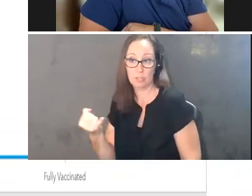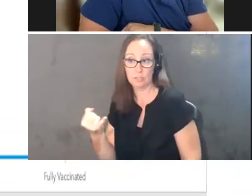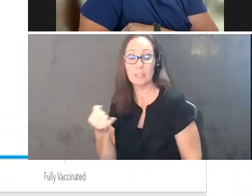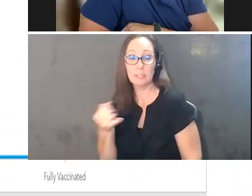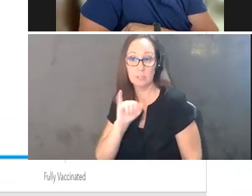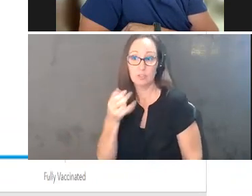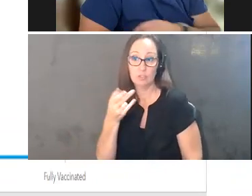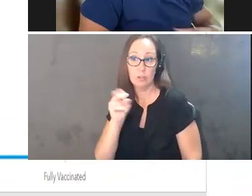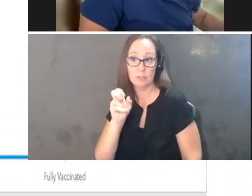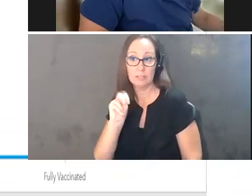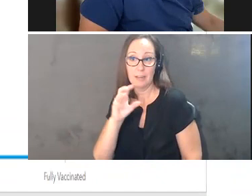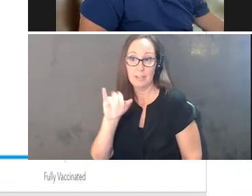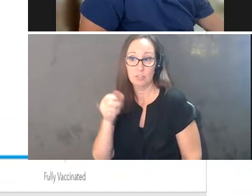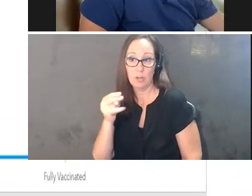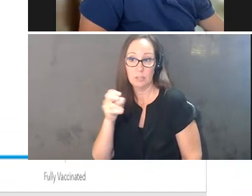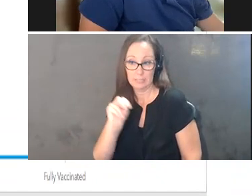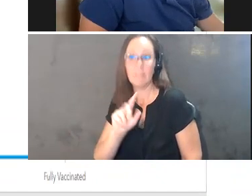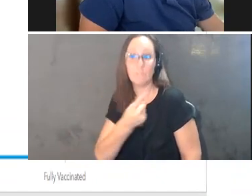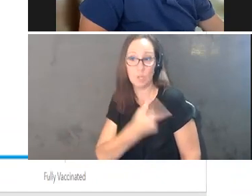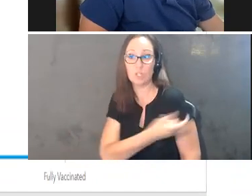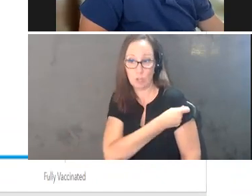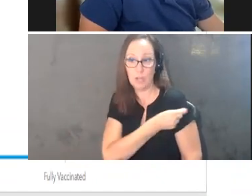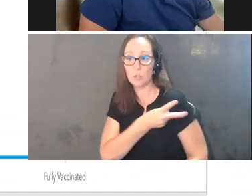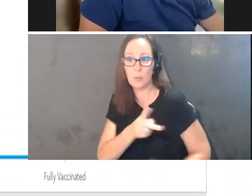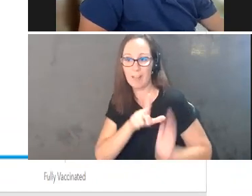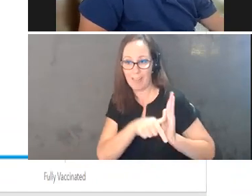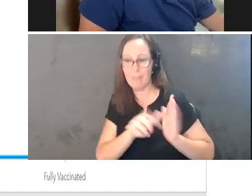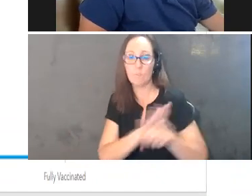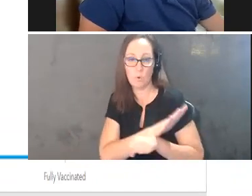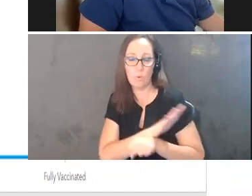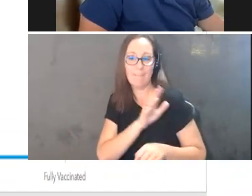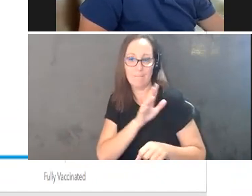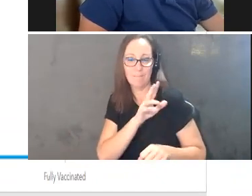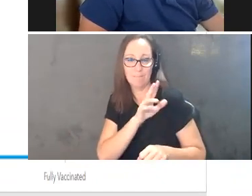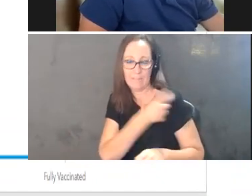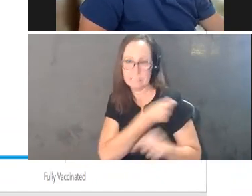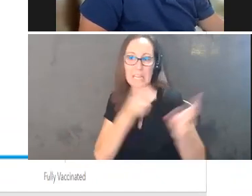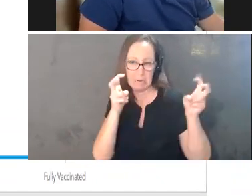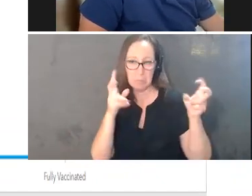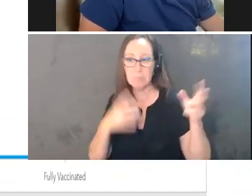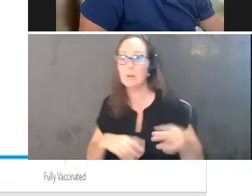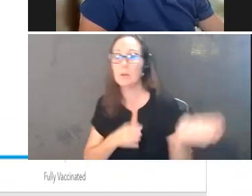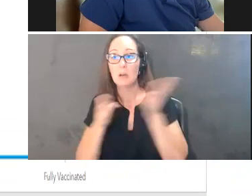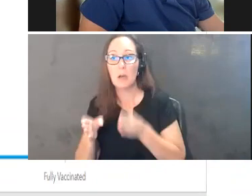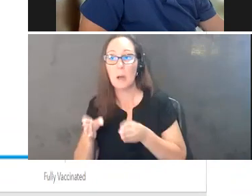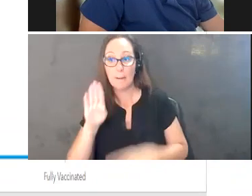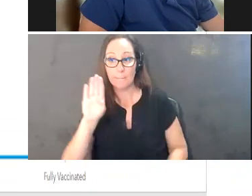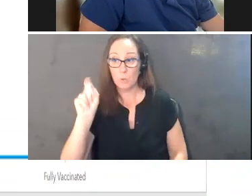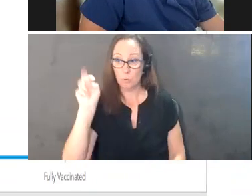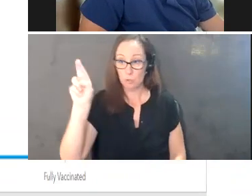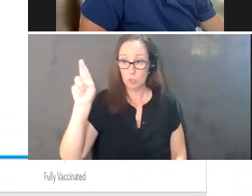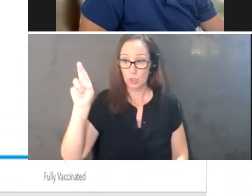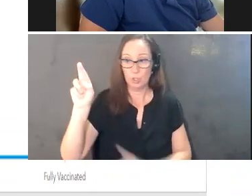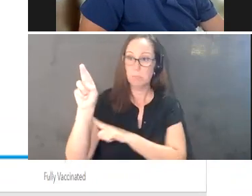then 2 weeks after you're fully vaccinated. With the booster, so it doesn't count. So you can be fully